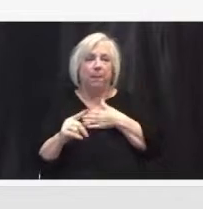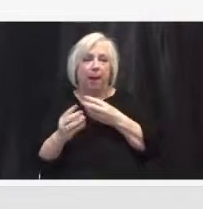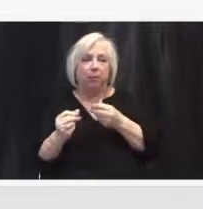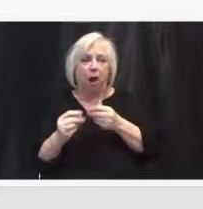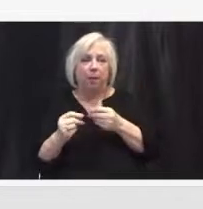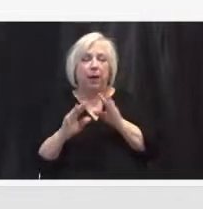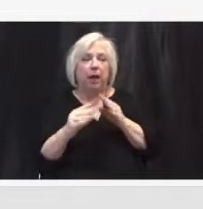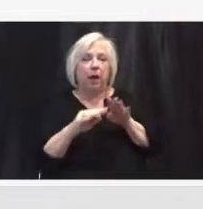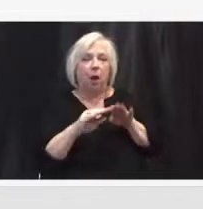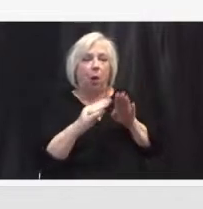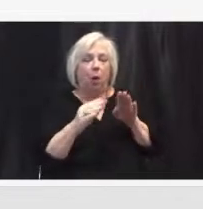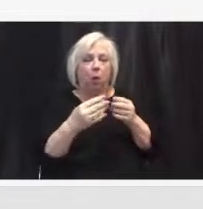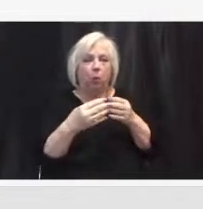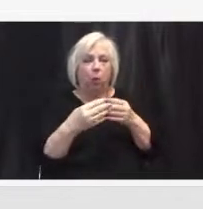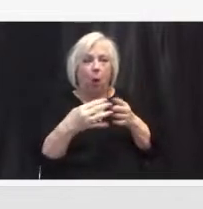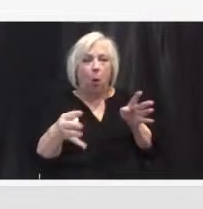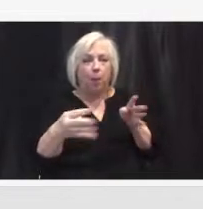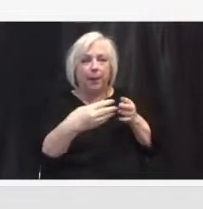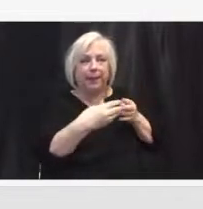their property.